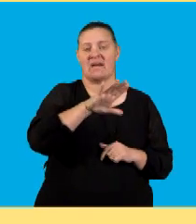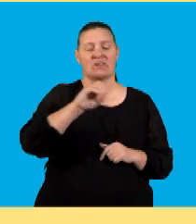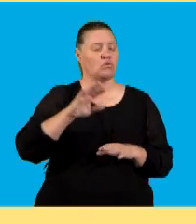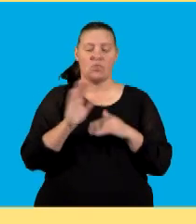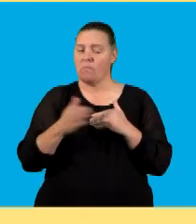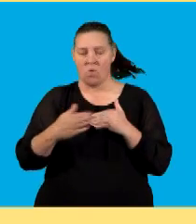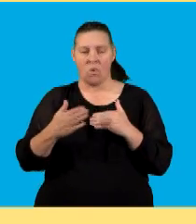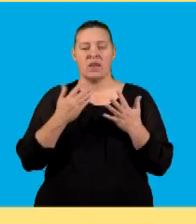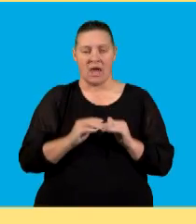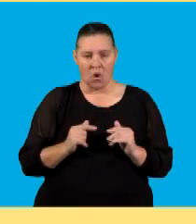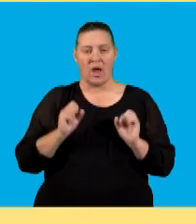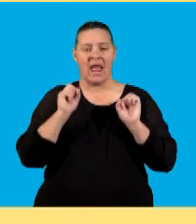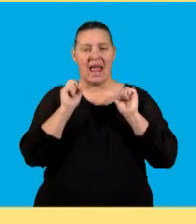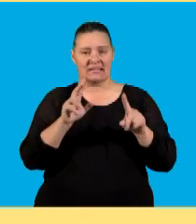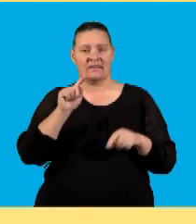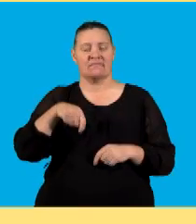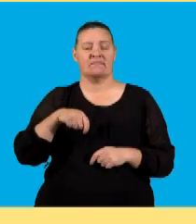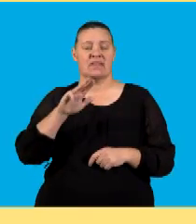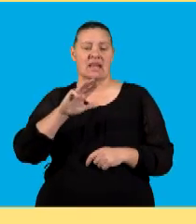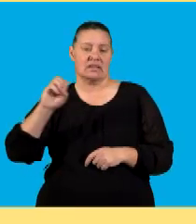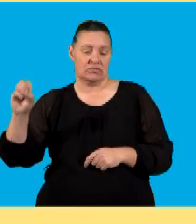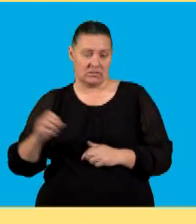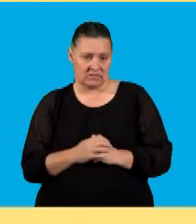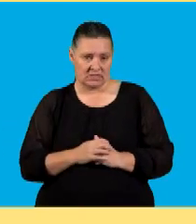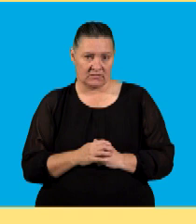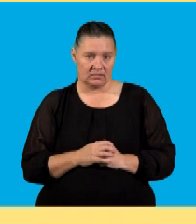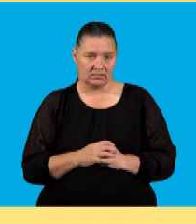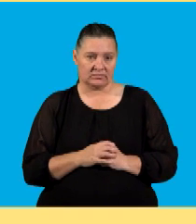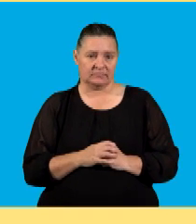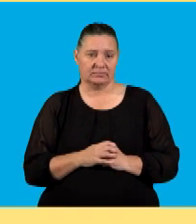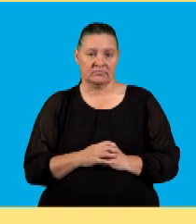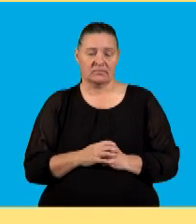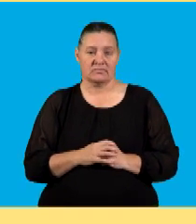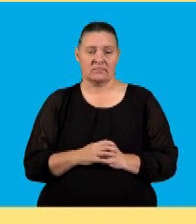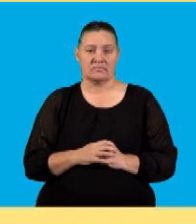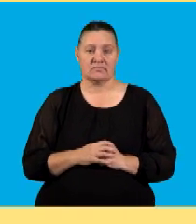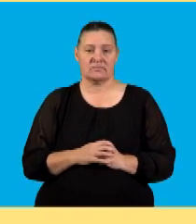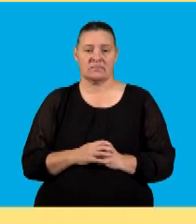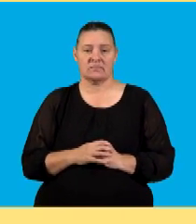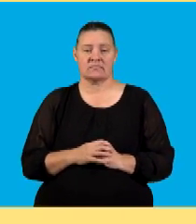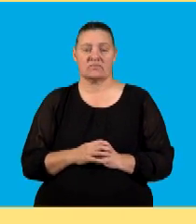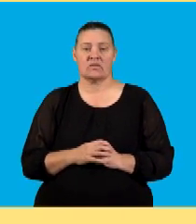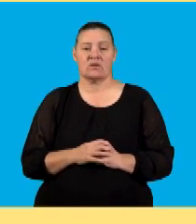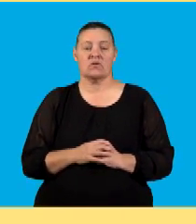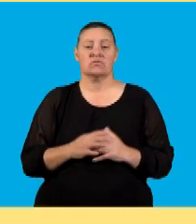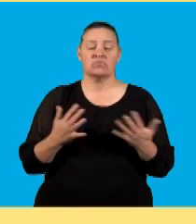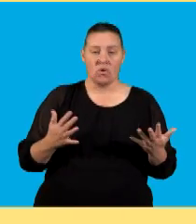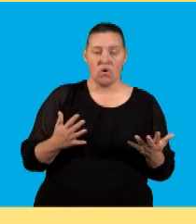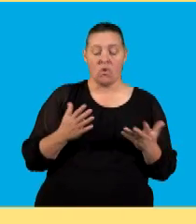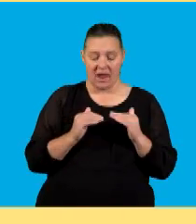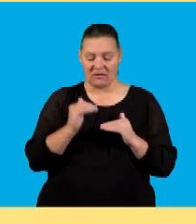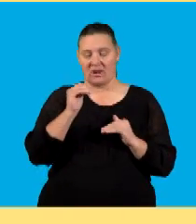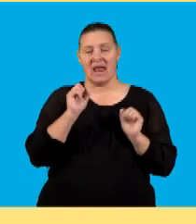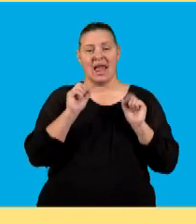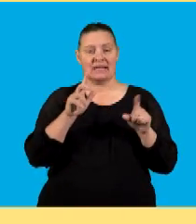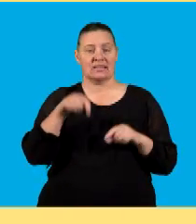16.5 anymore. The increase is now 18,900. 18,900. So if it's